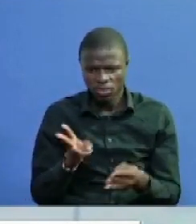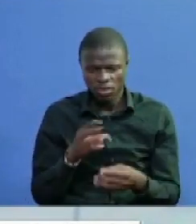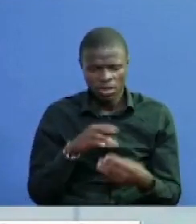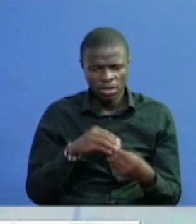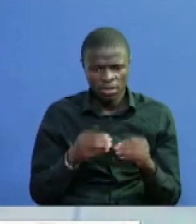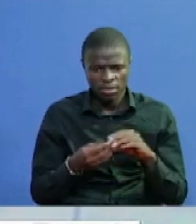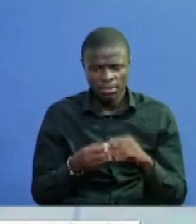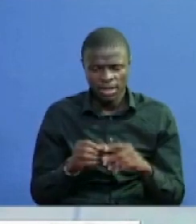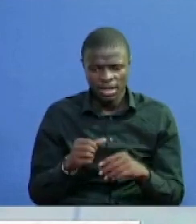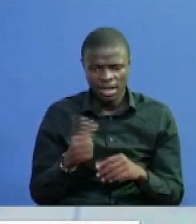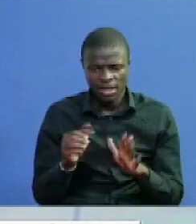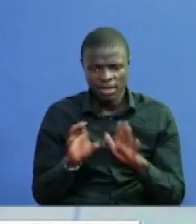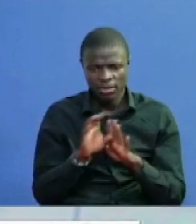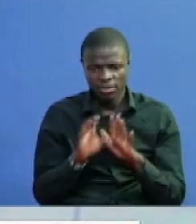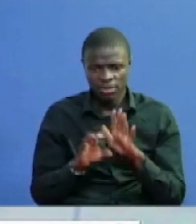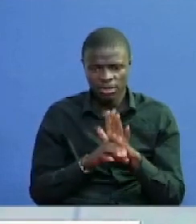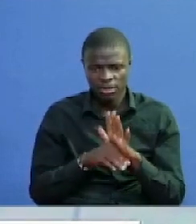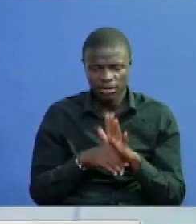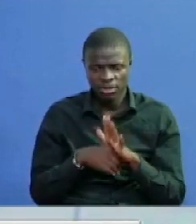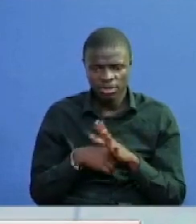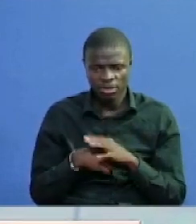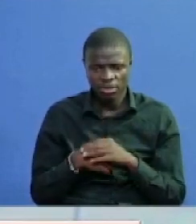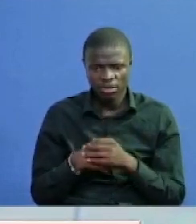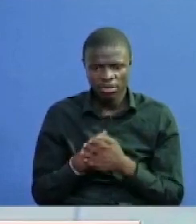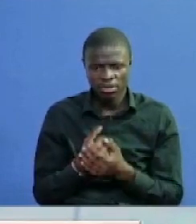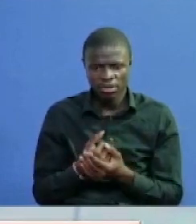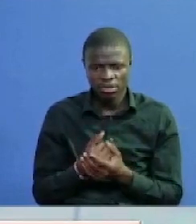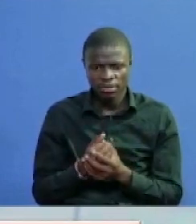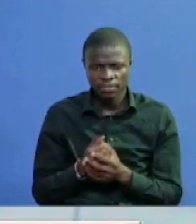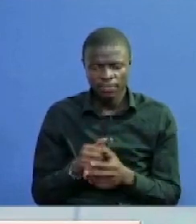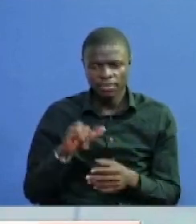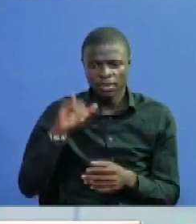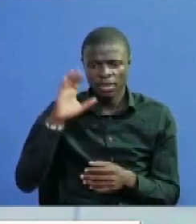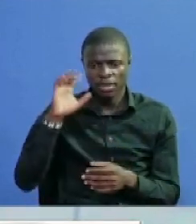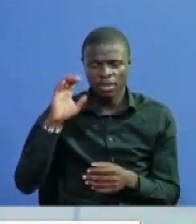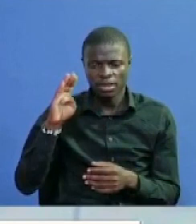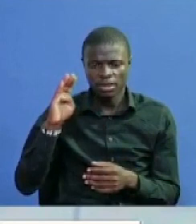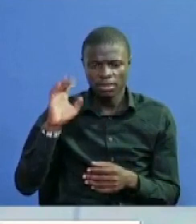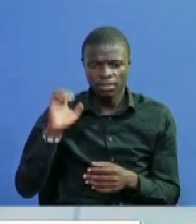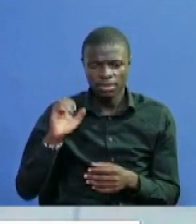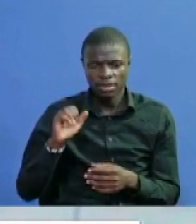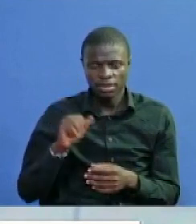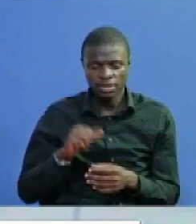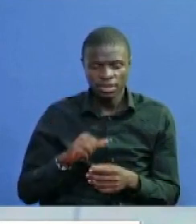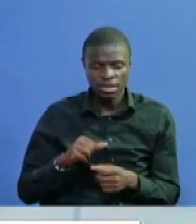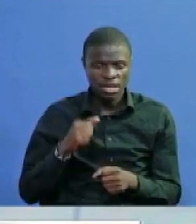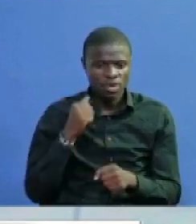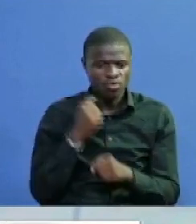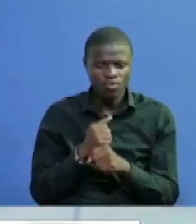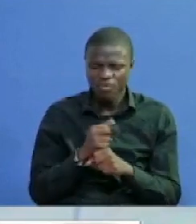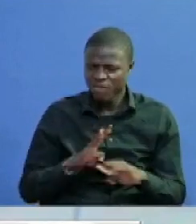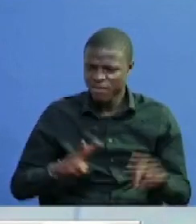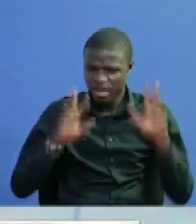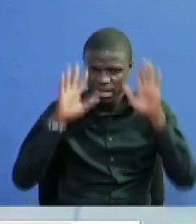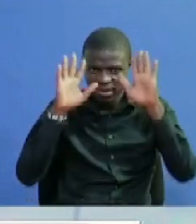other constitutional commissions, Parliamentary Service Commission, and so on. IEBC performs such important